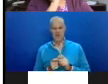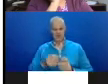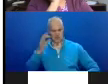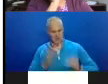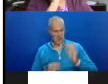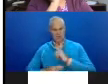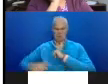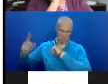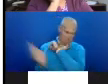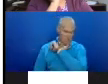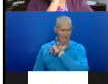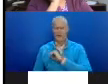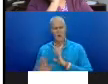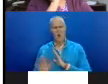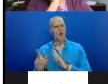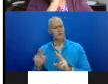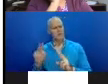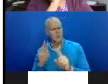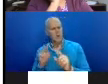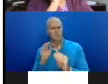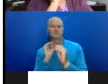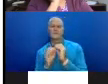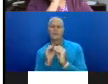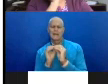retribution, that she's actually looking towards repair.